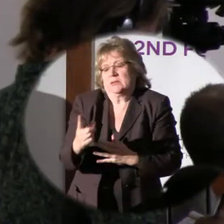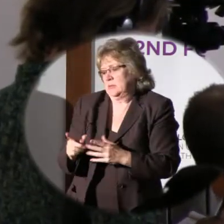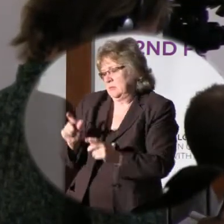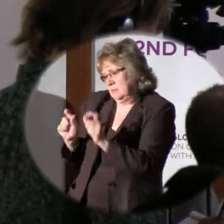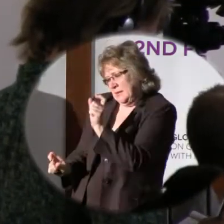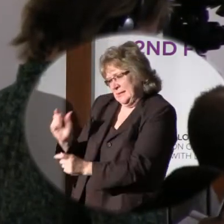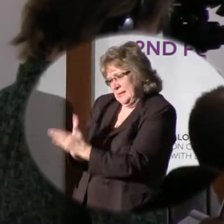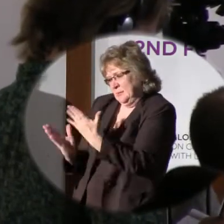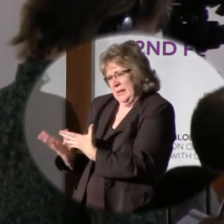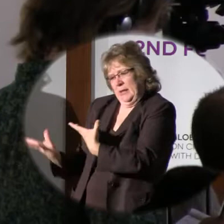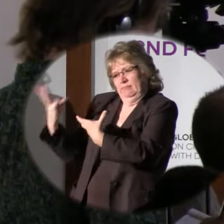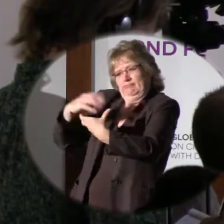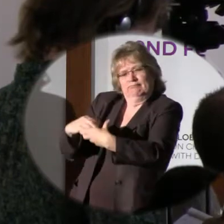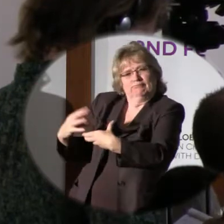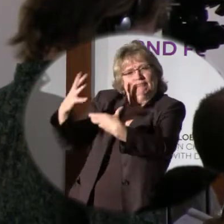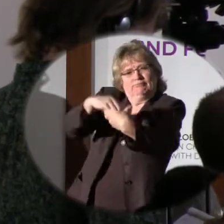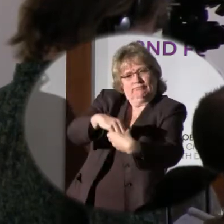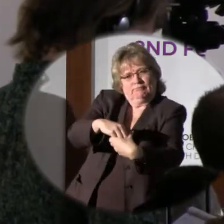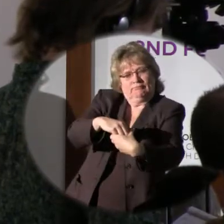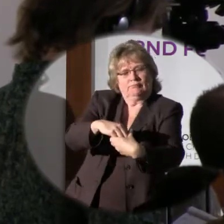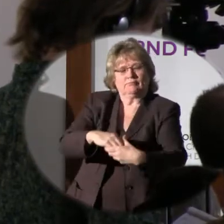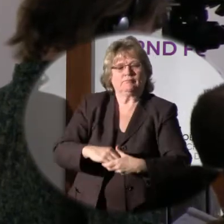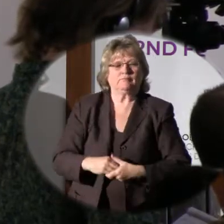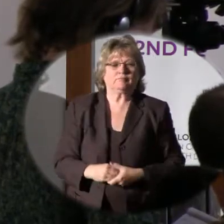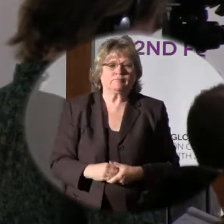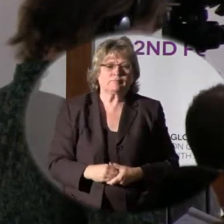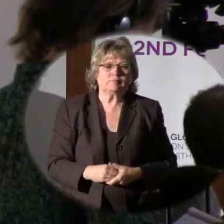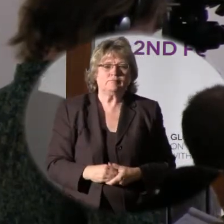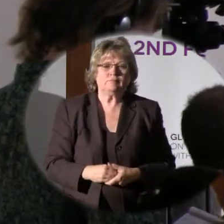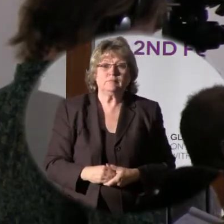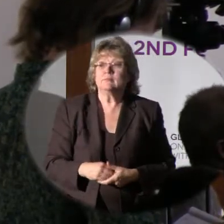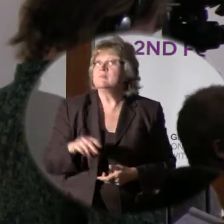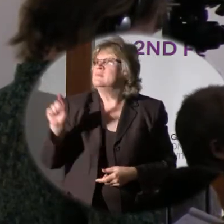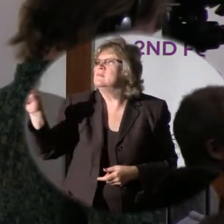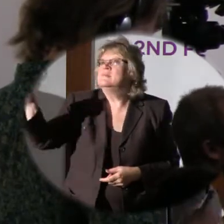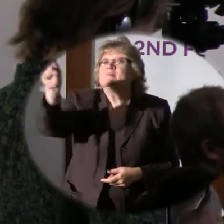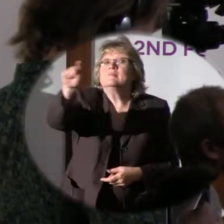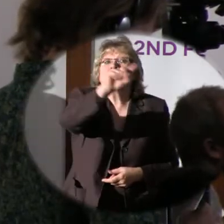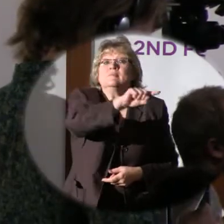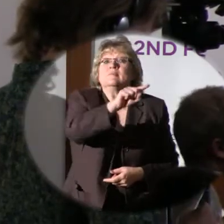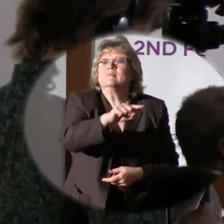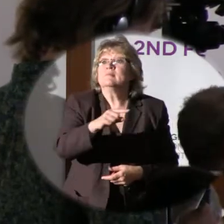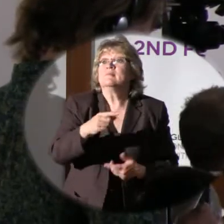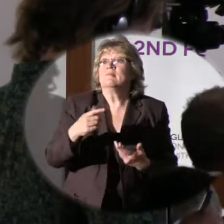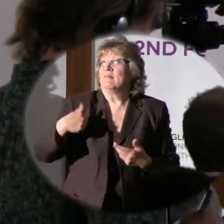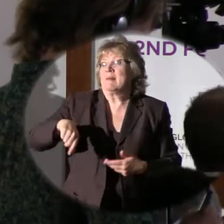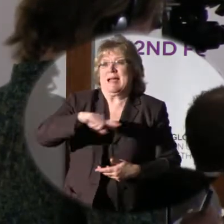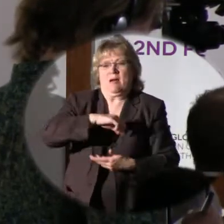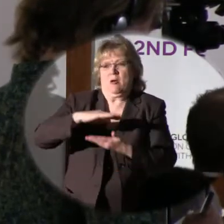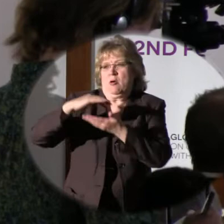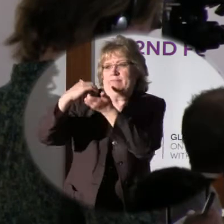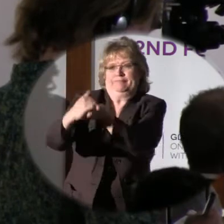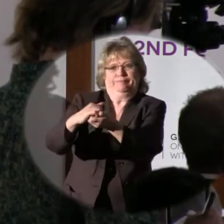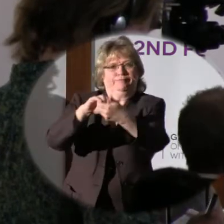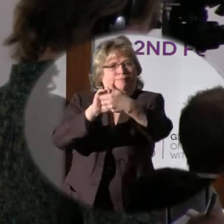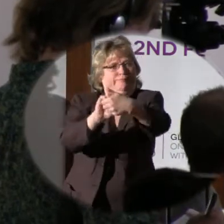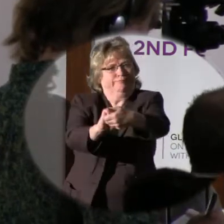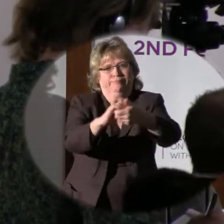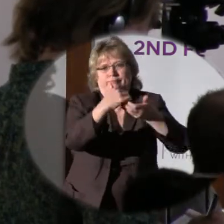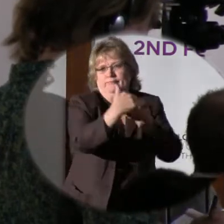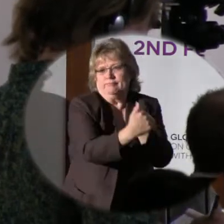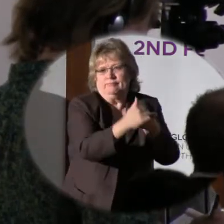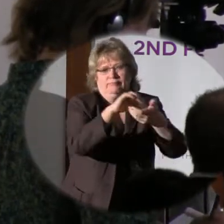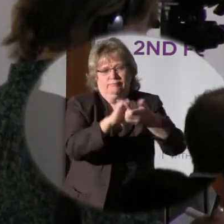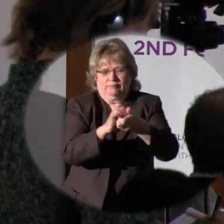partners gathered here today as we embark with renewed vigor on